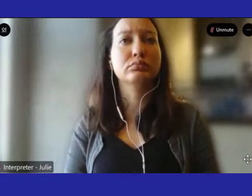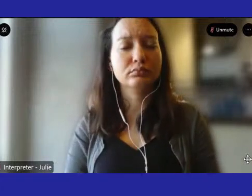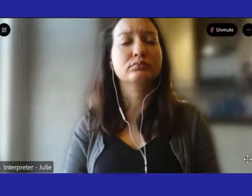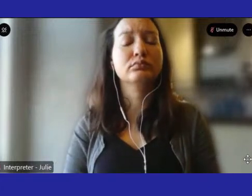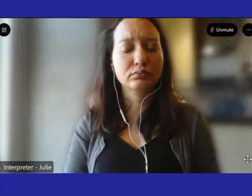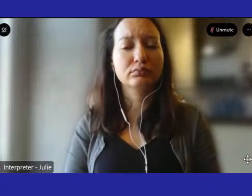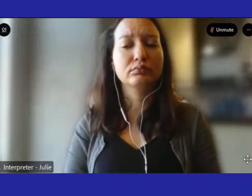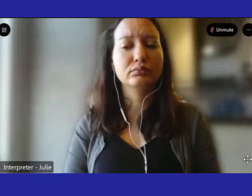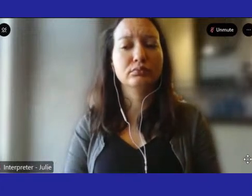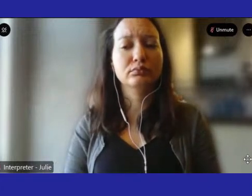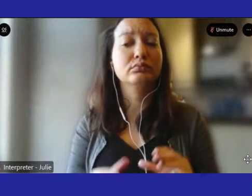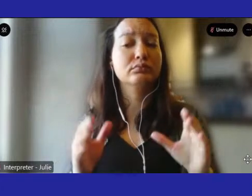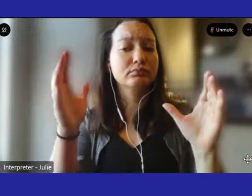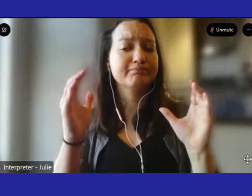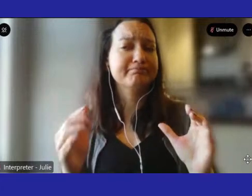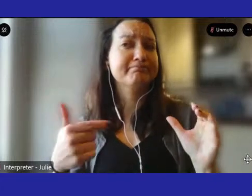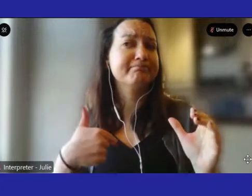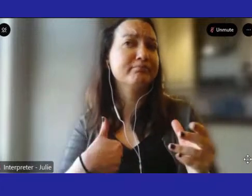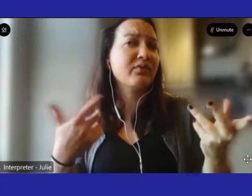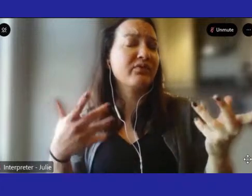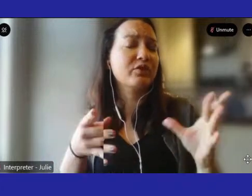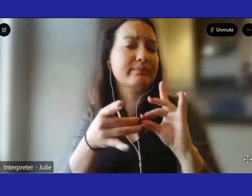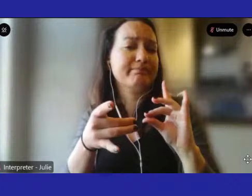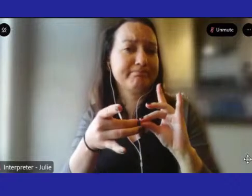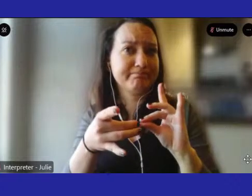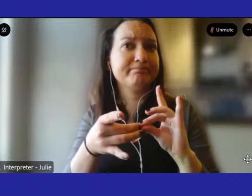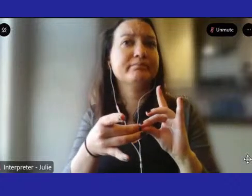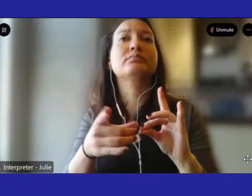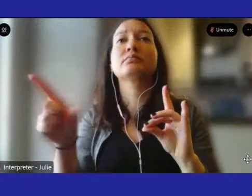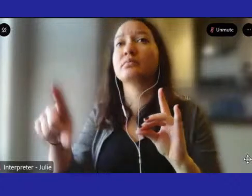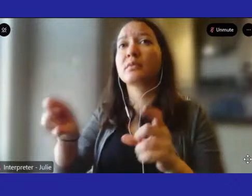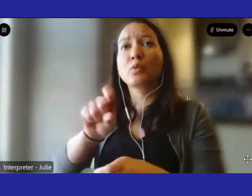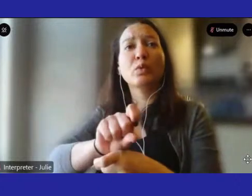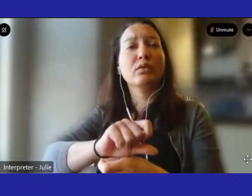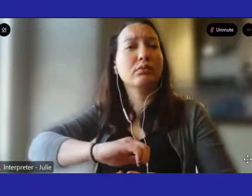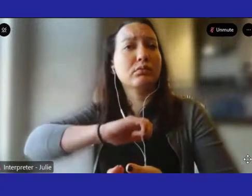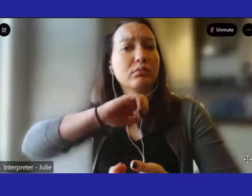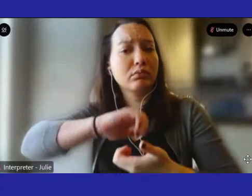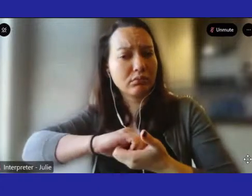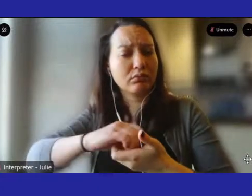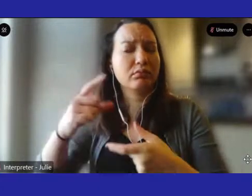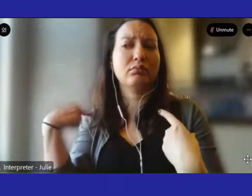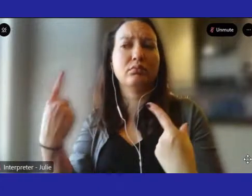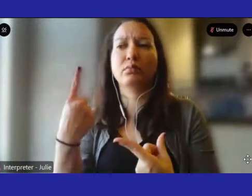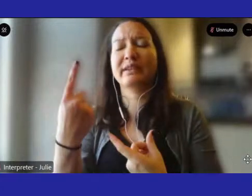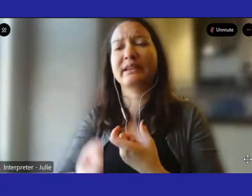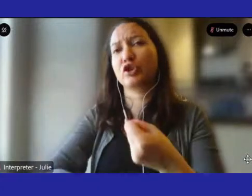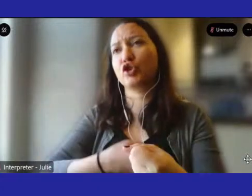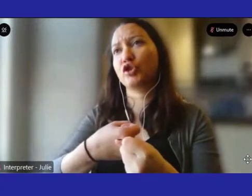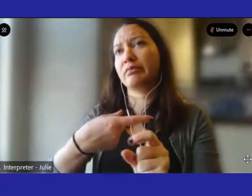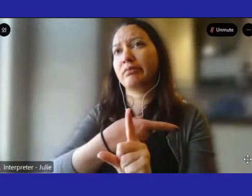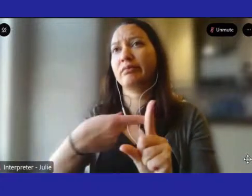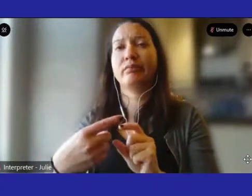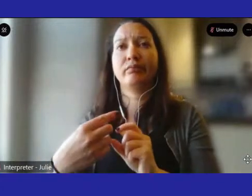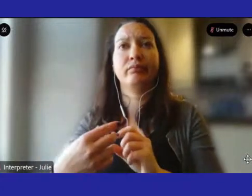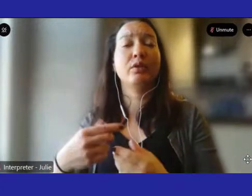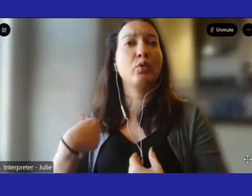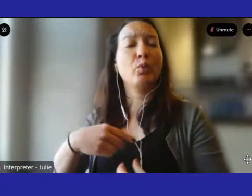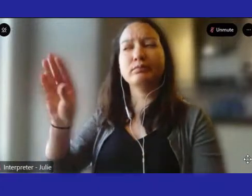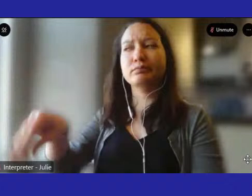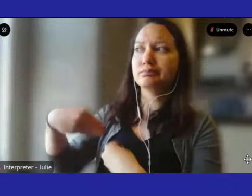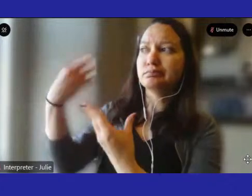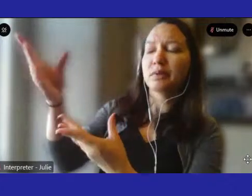And then, as I mentioned, they've worked closely with us in the last year and a half to take the feedback we have provided to